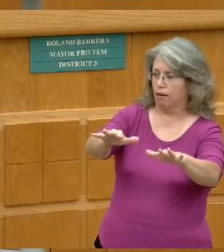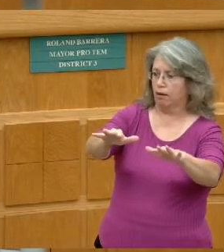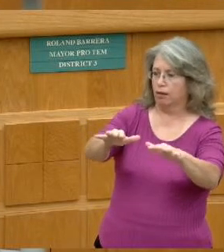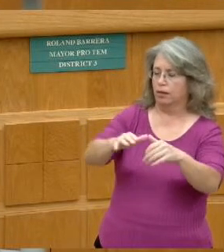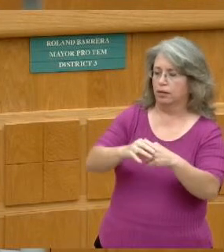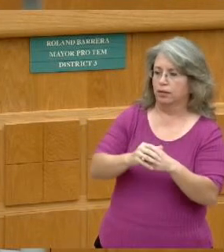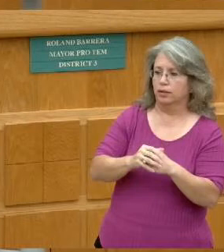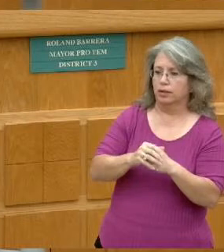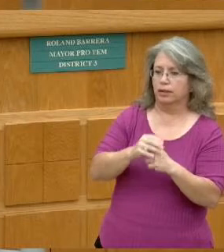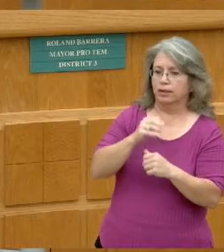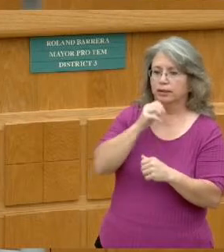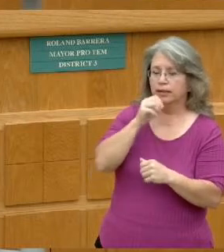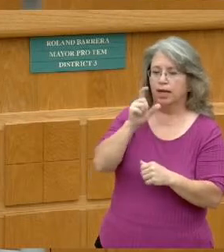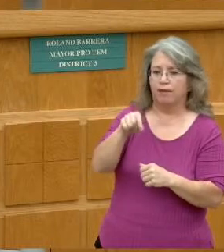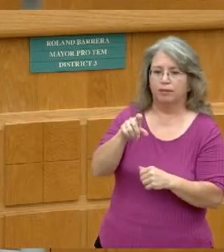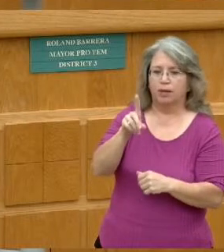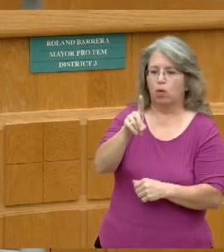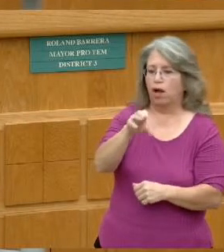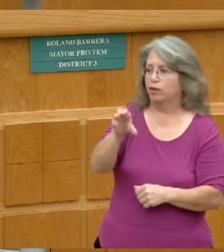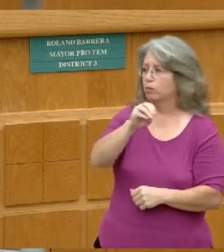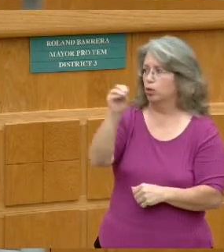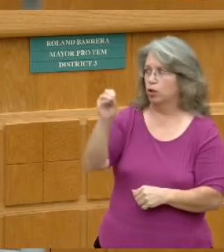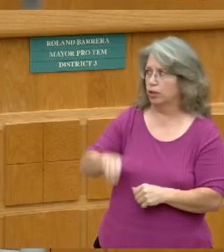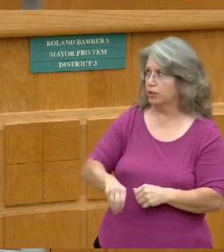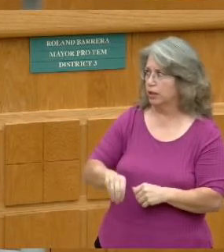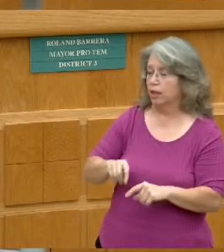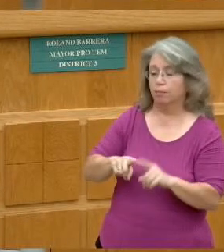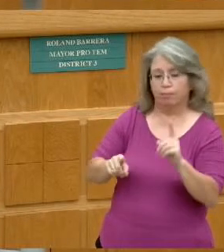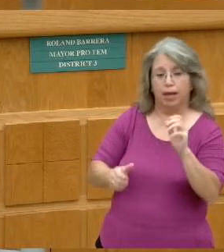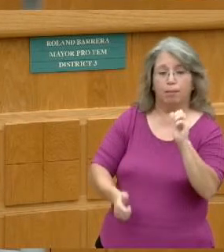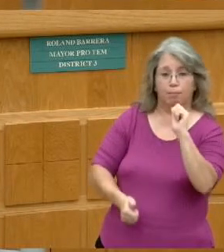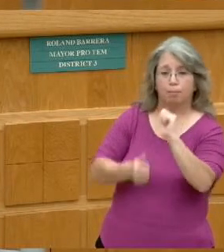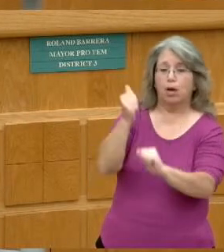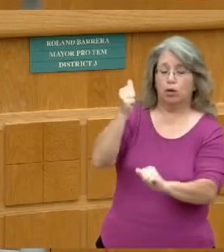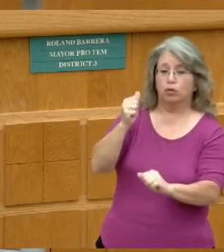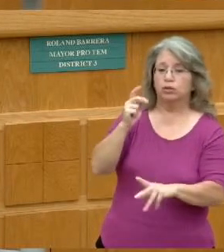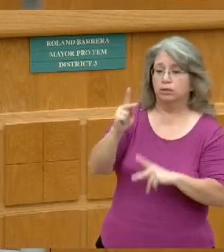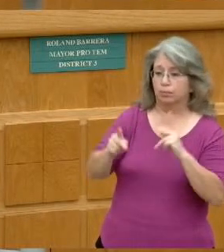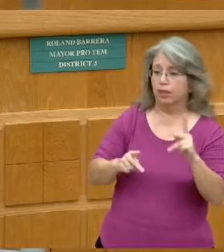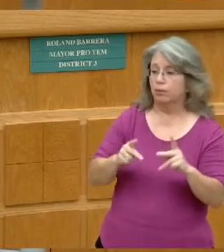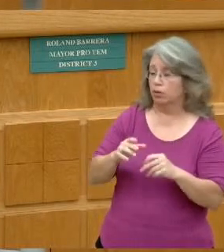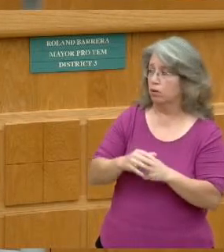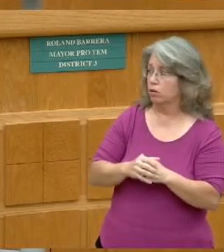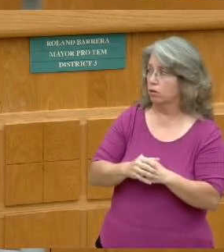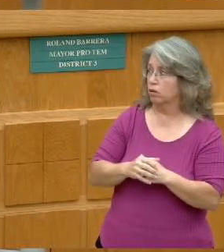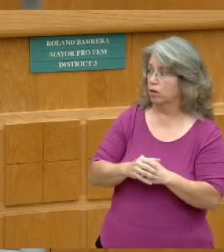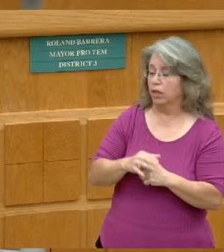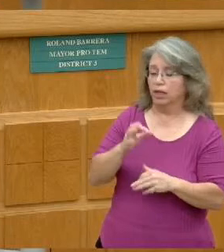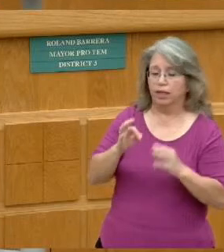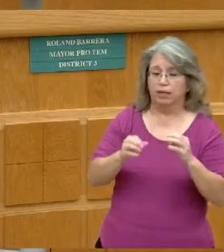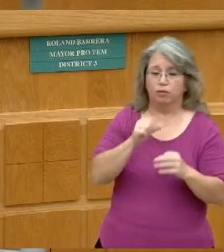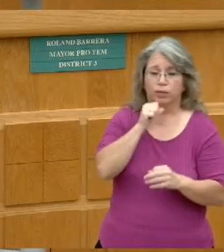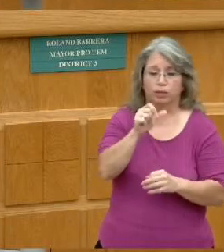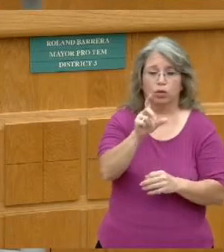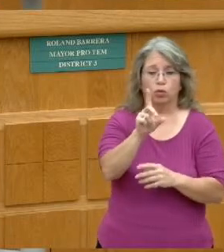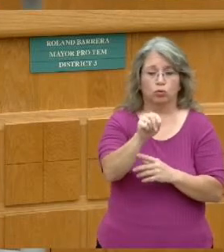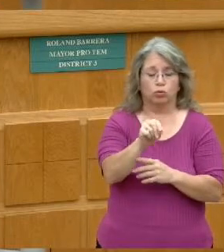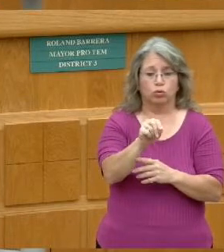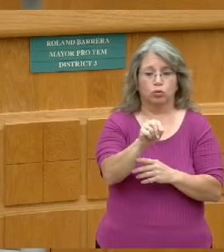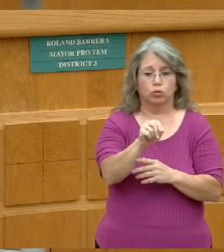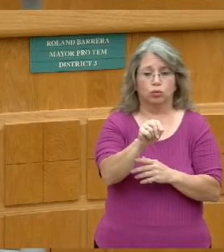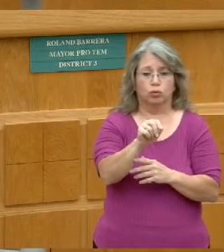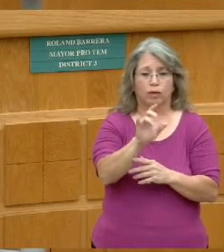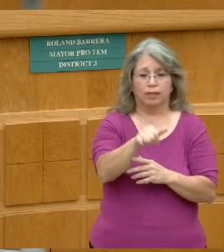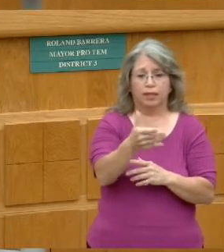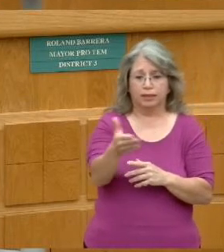to be 100% of everybody, but it has to be a majority at the very least. If we don't do those things, we will